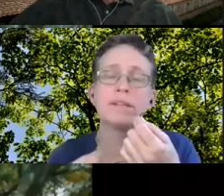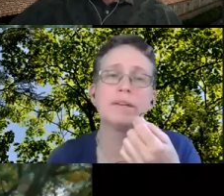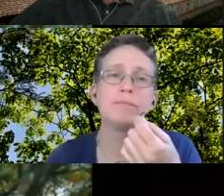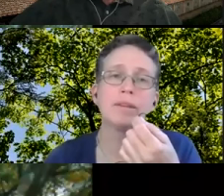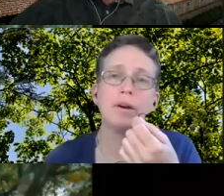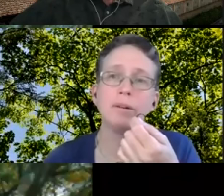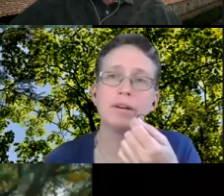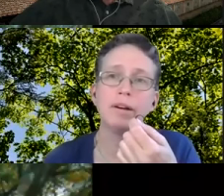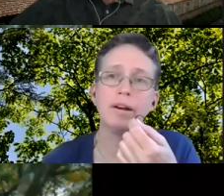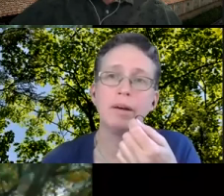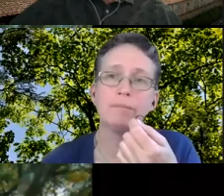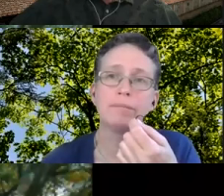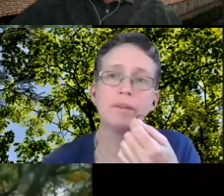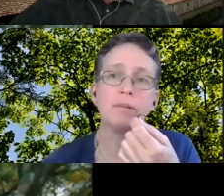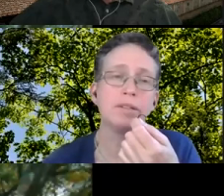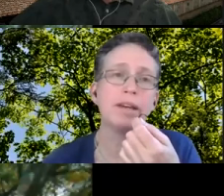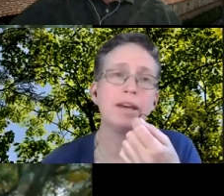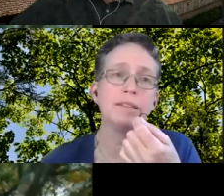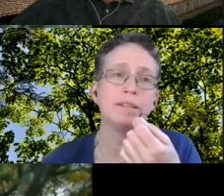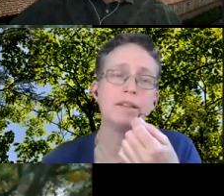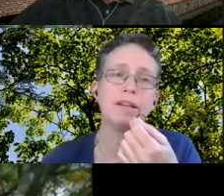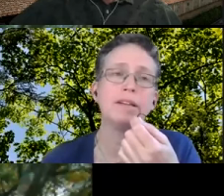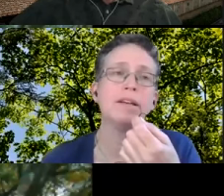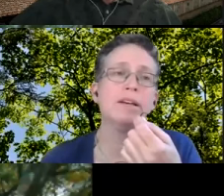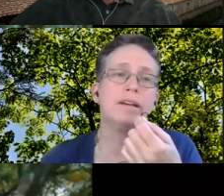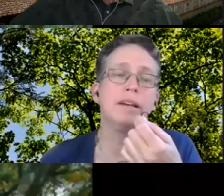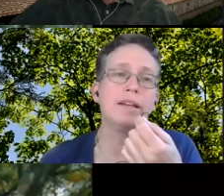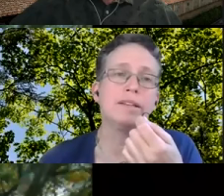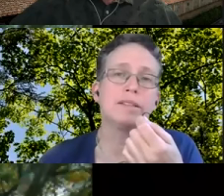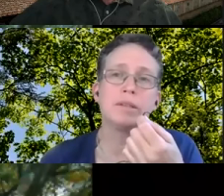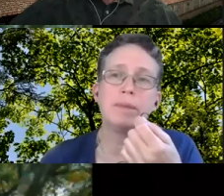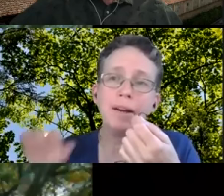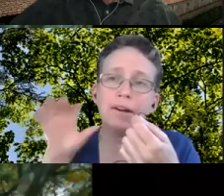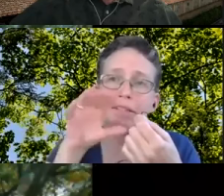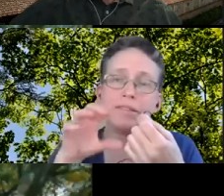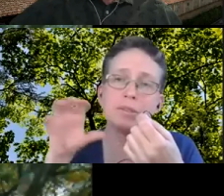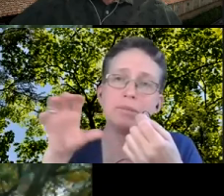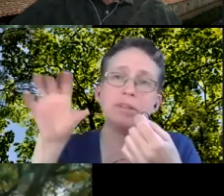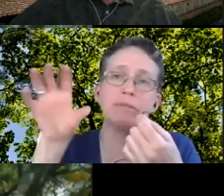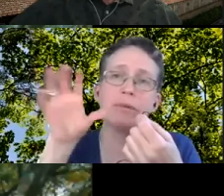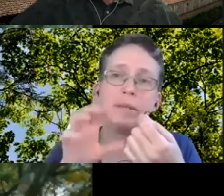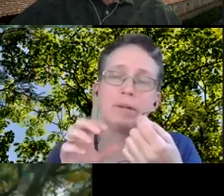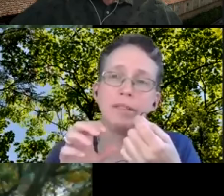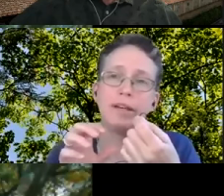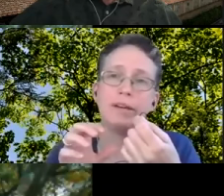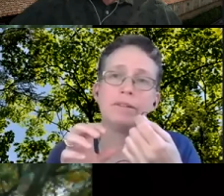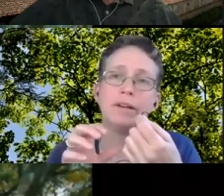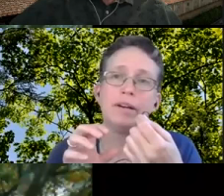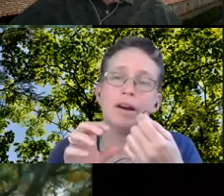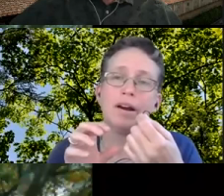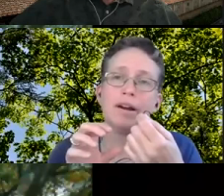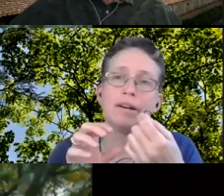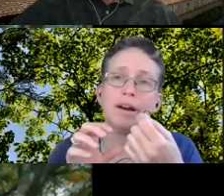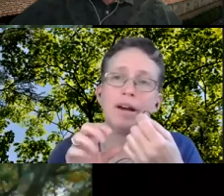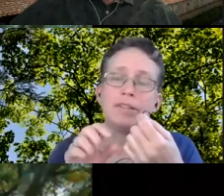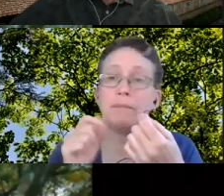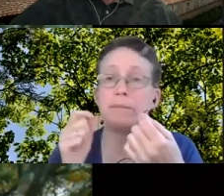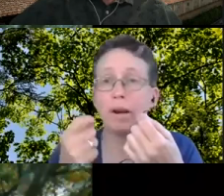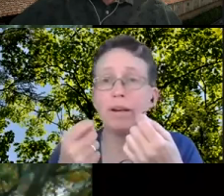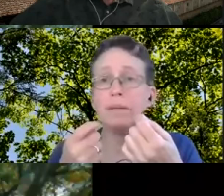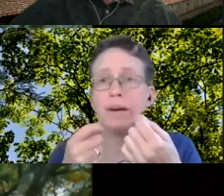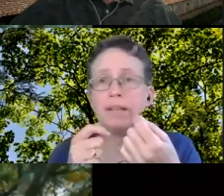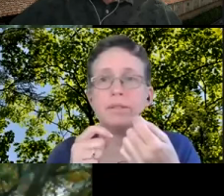norms over over decades. And so the patterns of distribution of where people live are